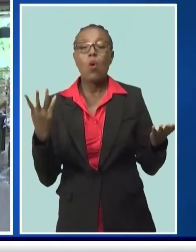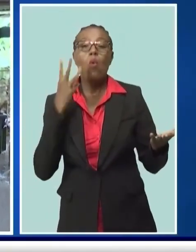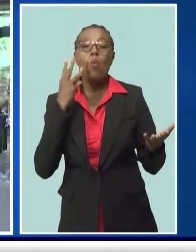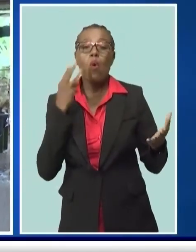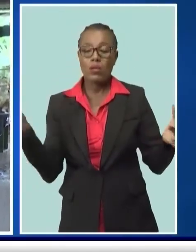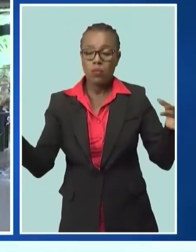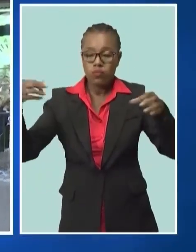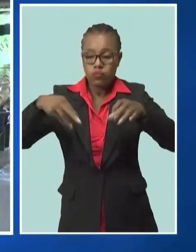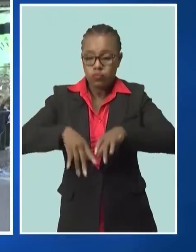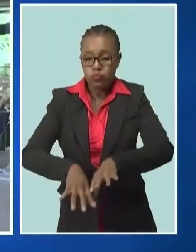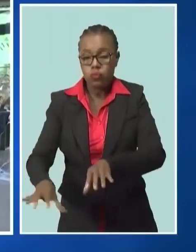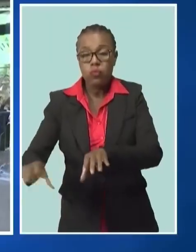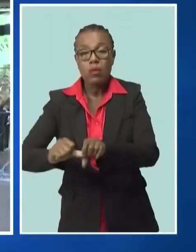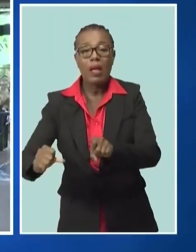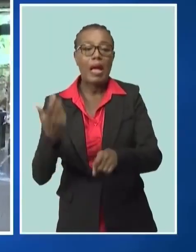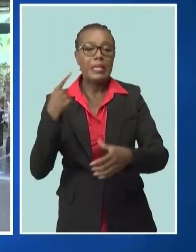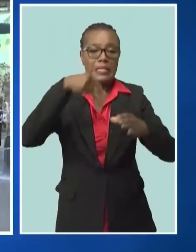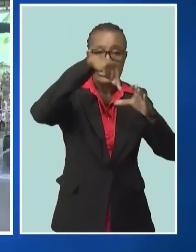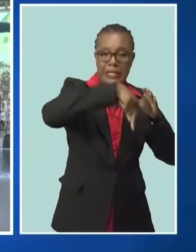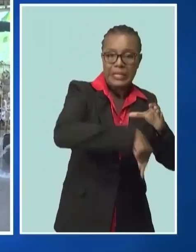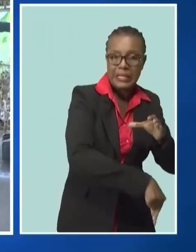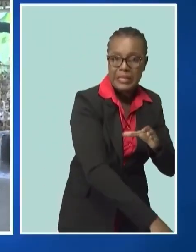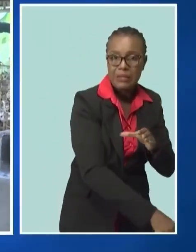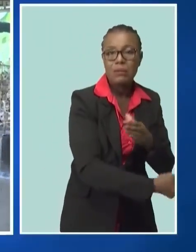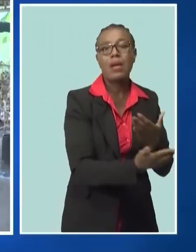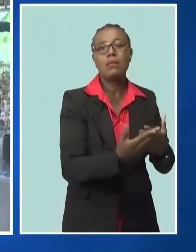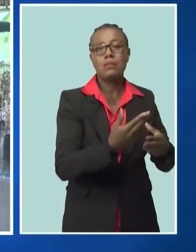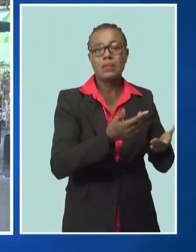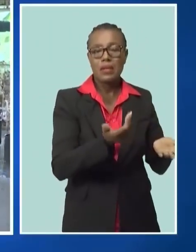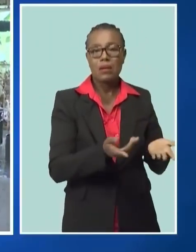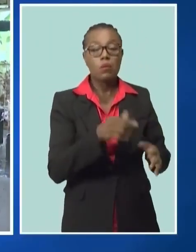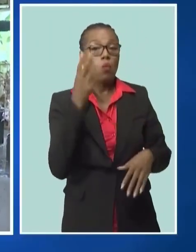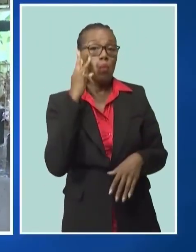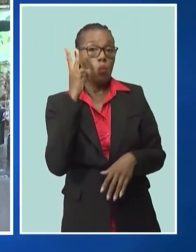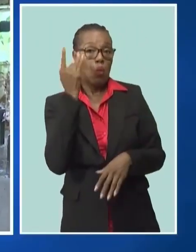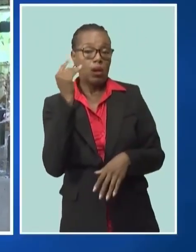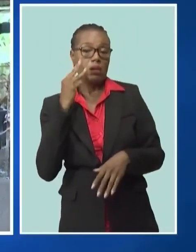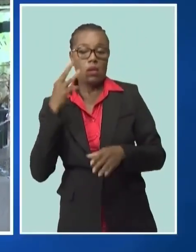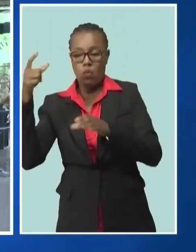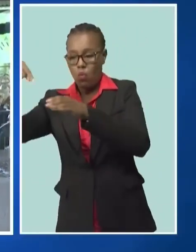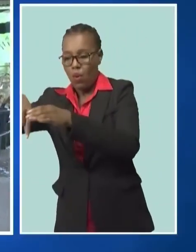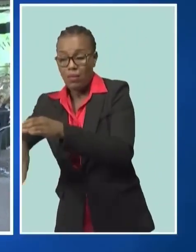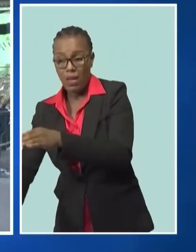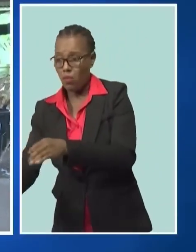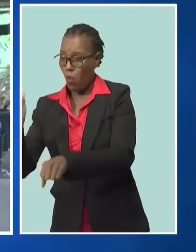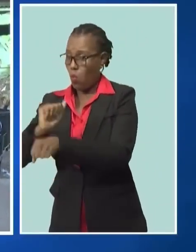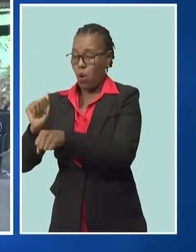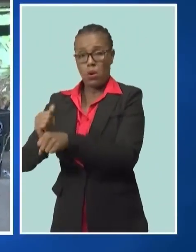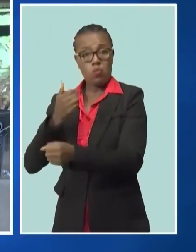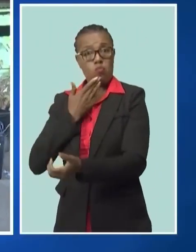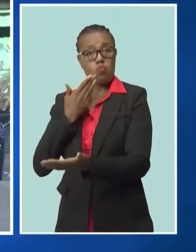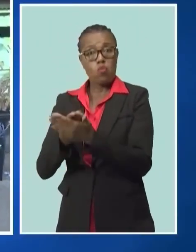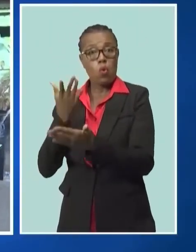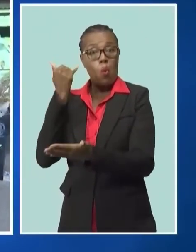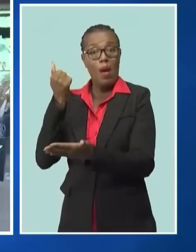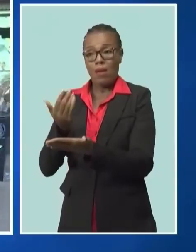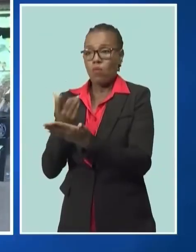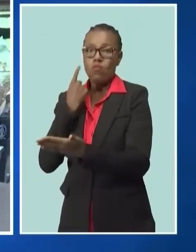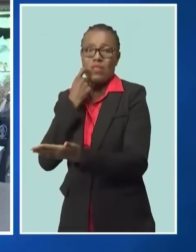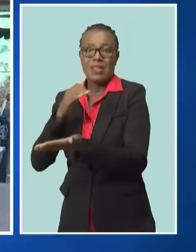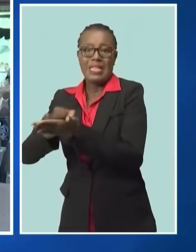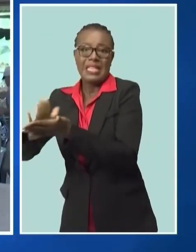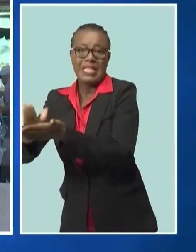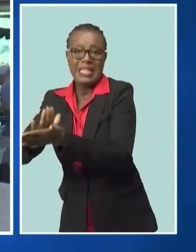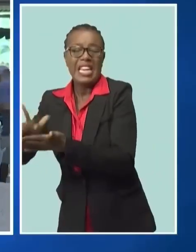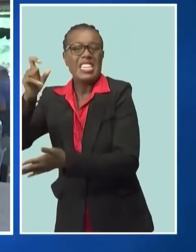bore another deep well on the other side because the well on the other side working beautifully because it lately get clean. But let me tell you, you need